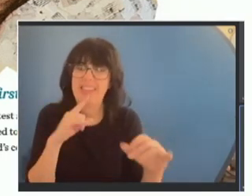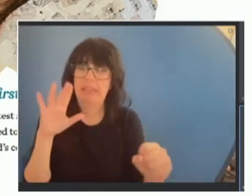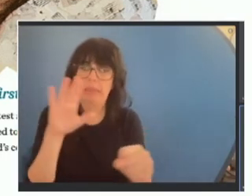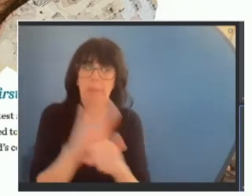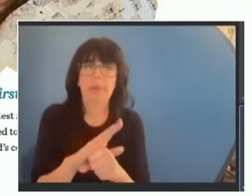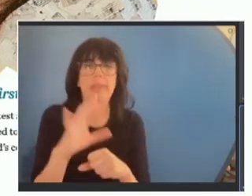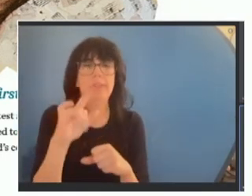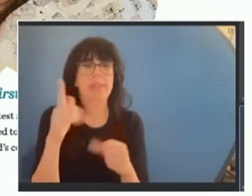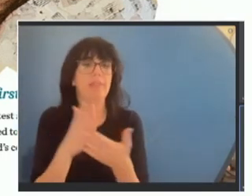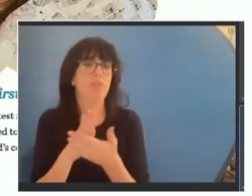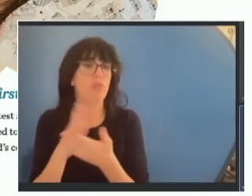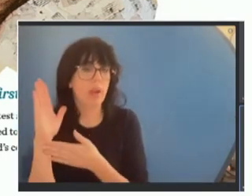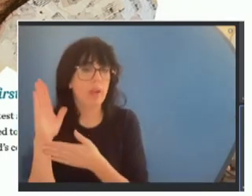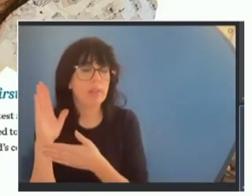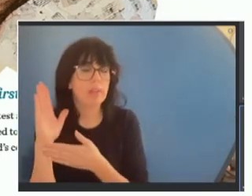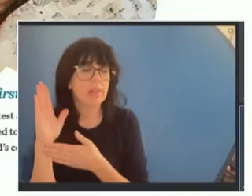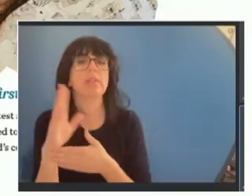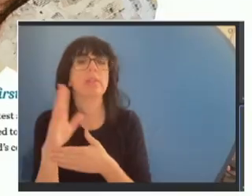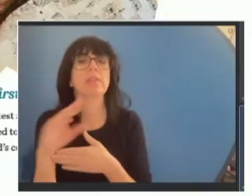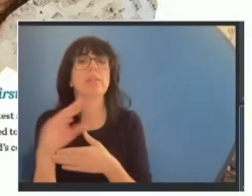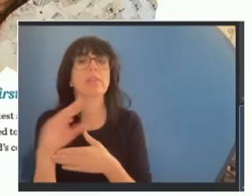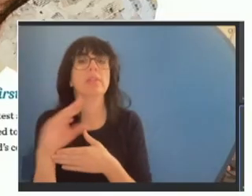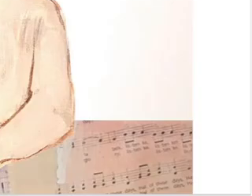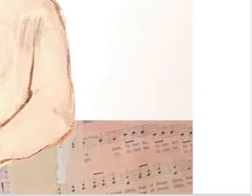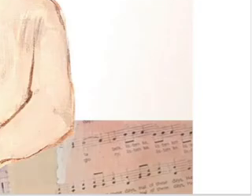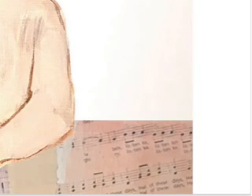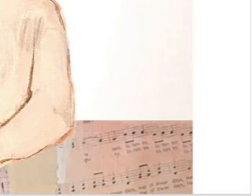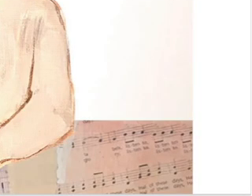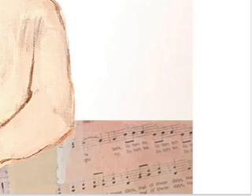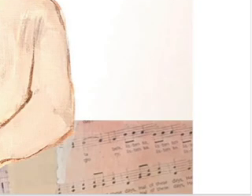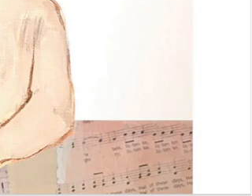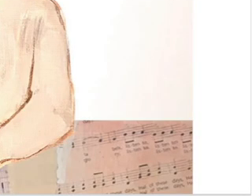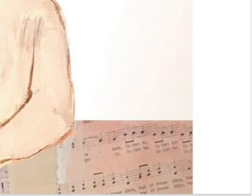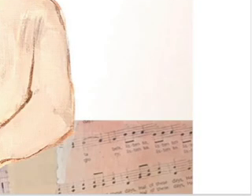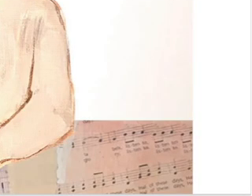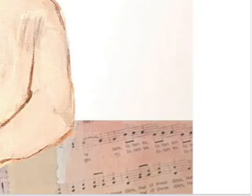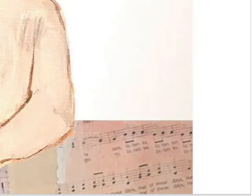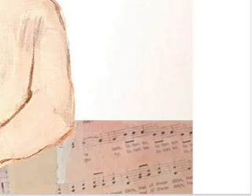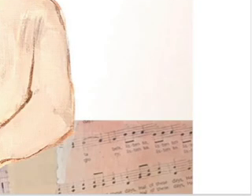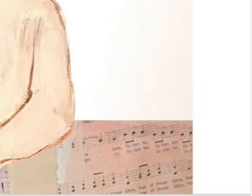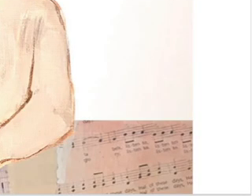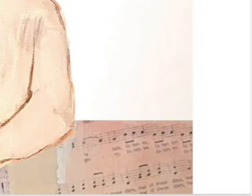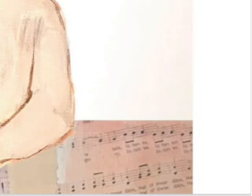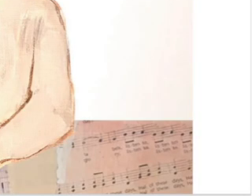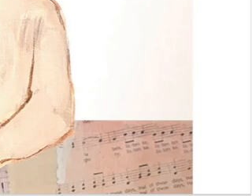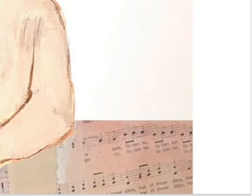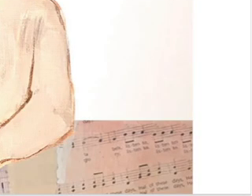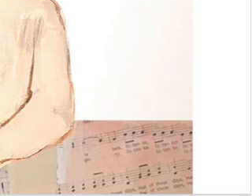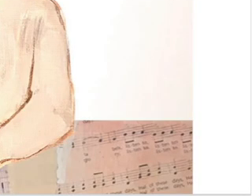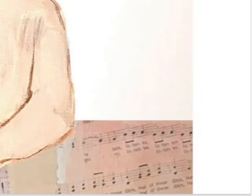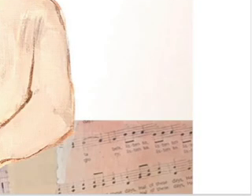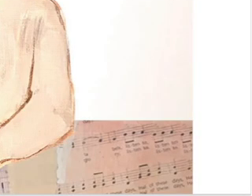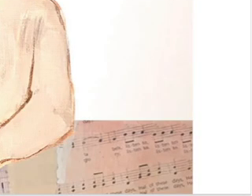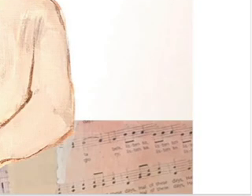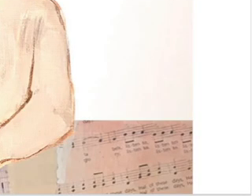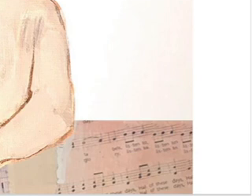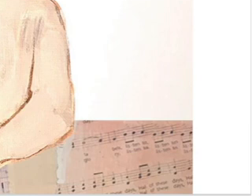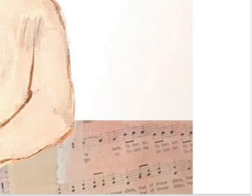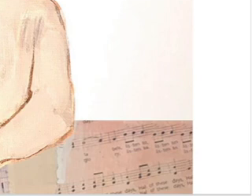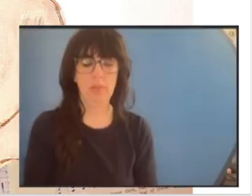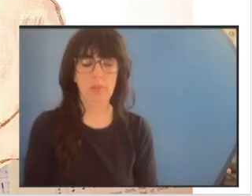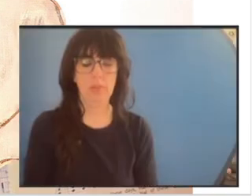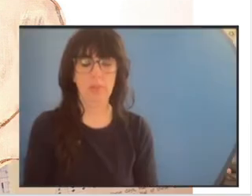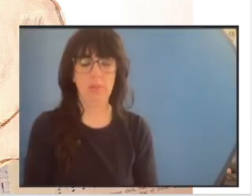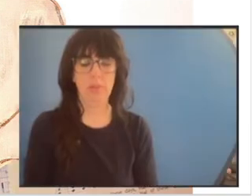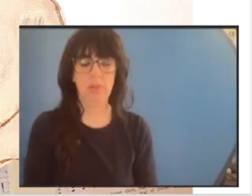dedication to peaceful protest. Next spread, please. Sing, I'm gonna sit at the welcome table